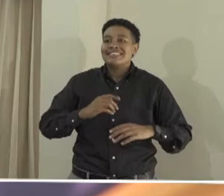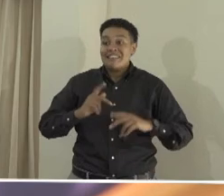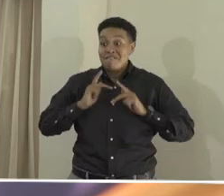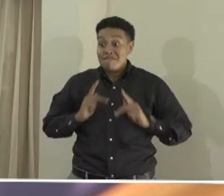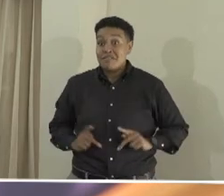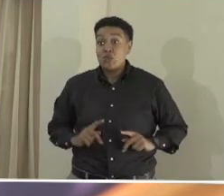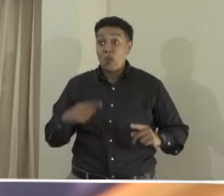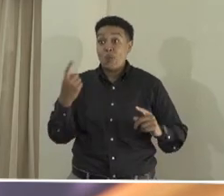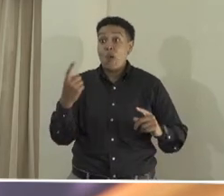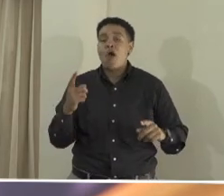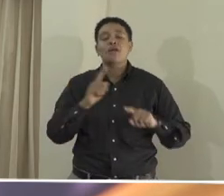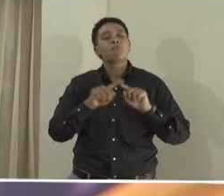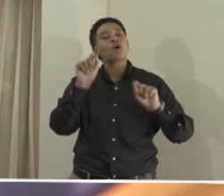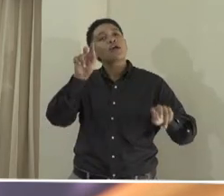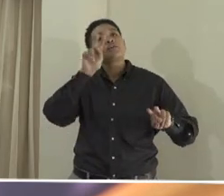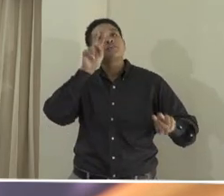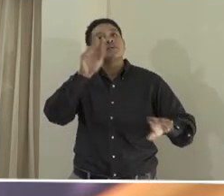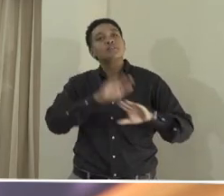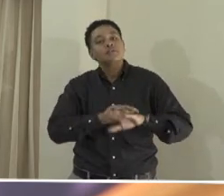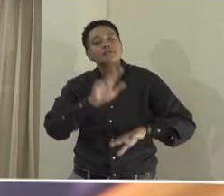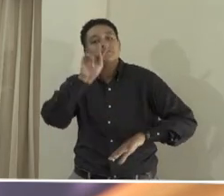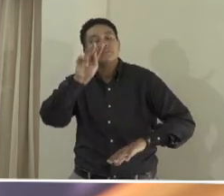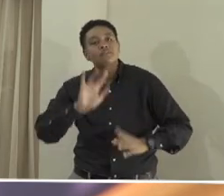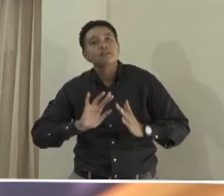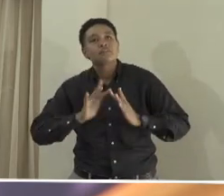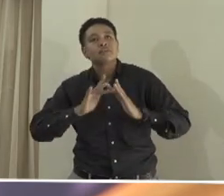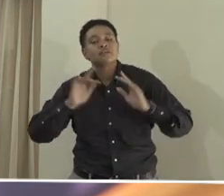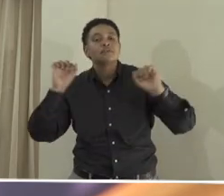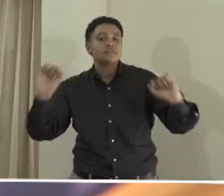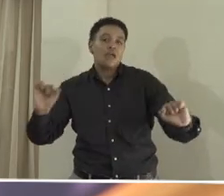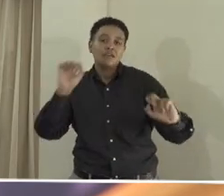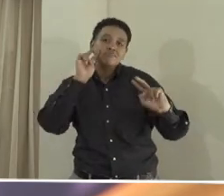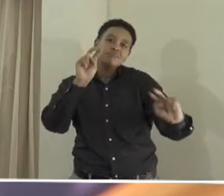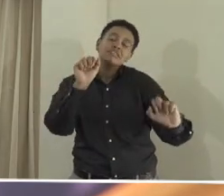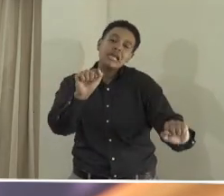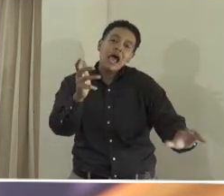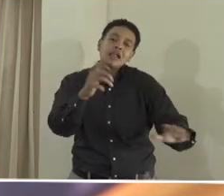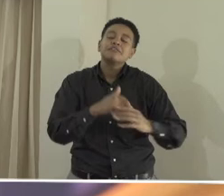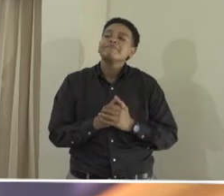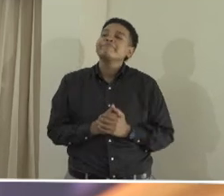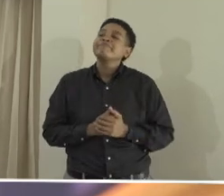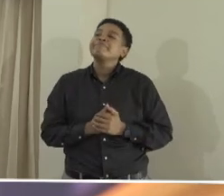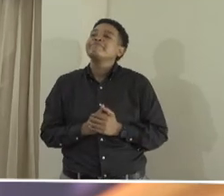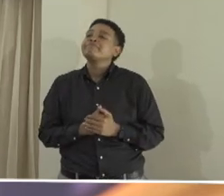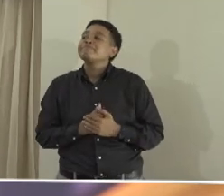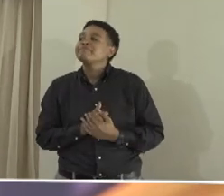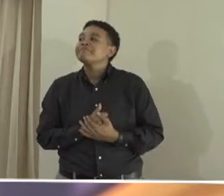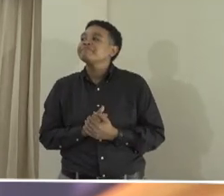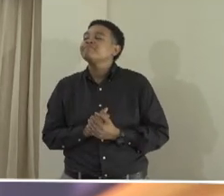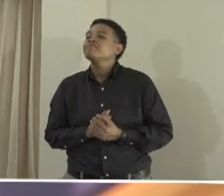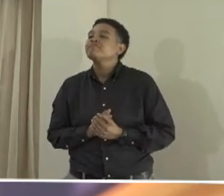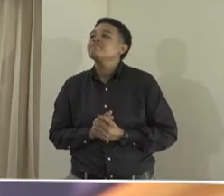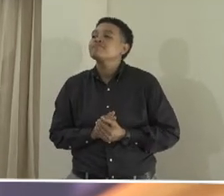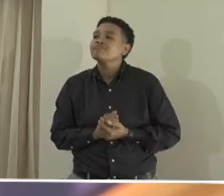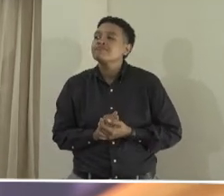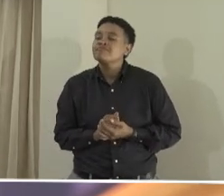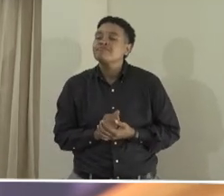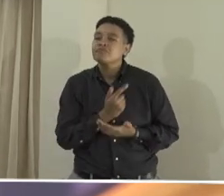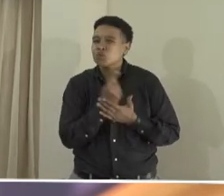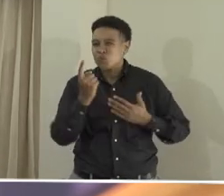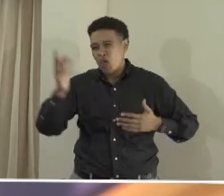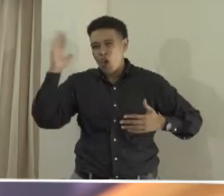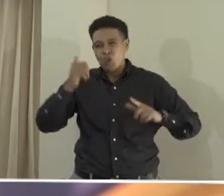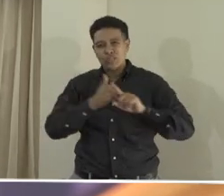space, but we are also celebrating virtually. Sunday, a week ago, television viewers were treated